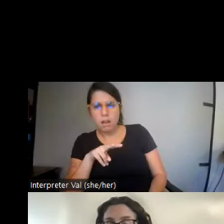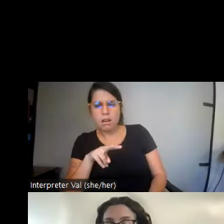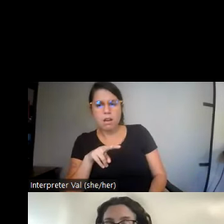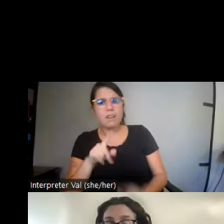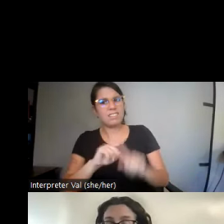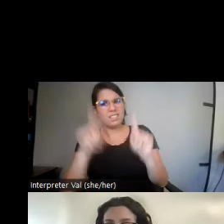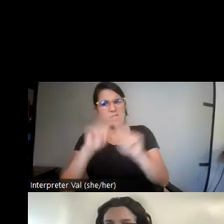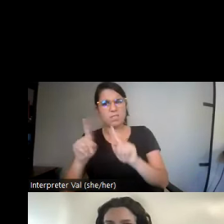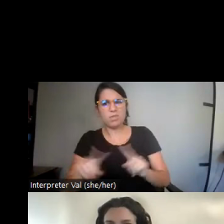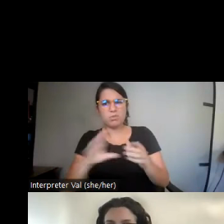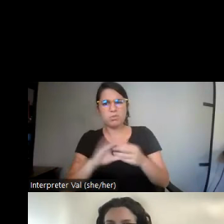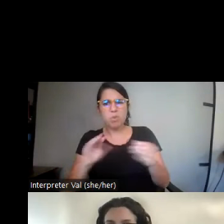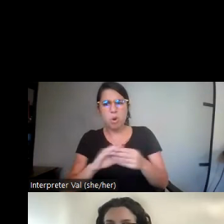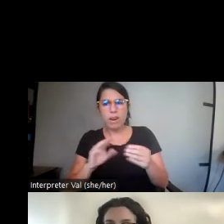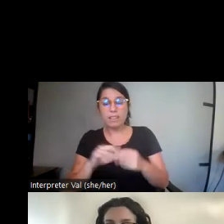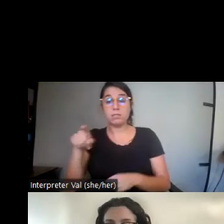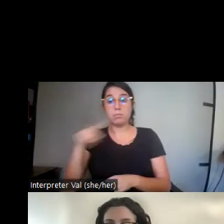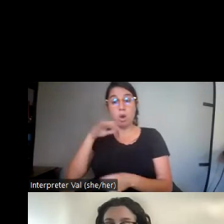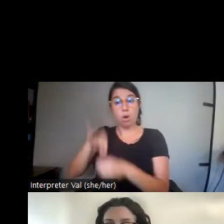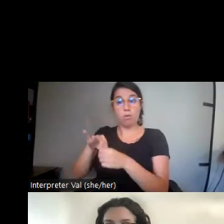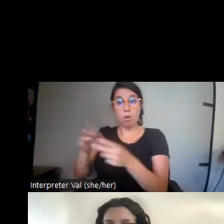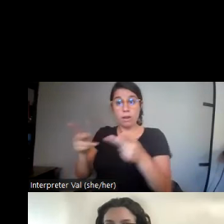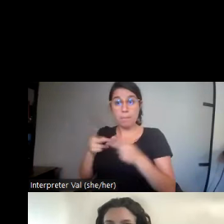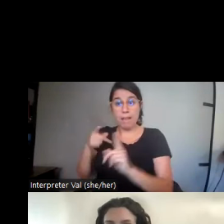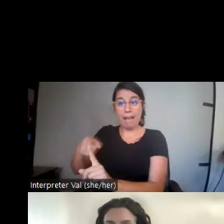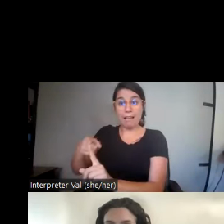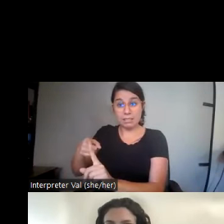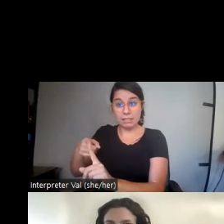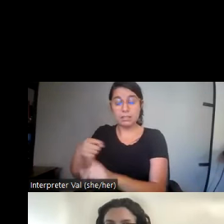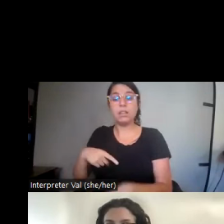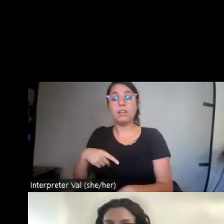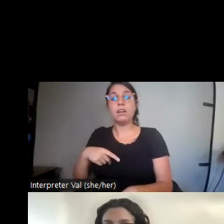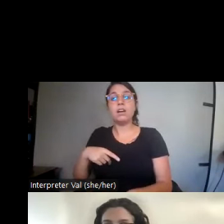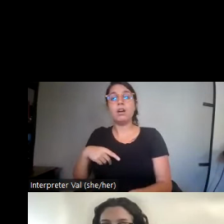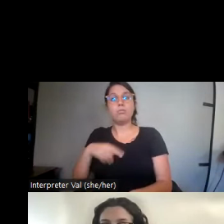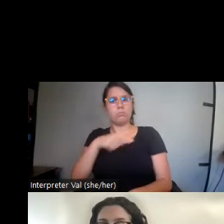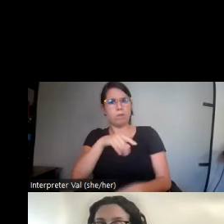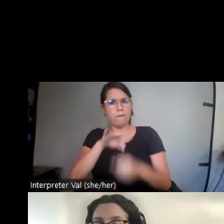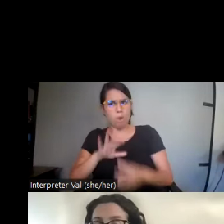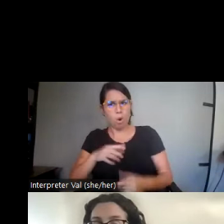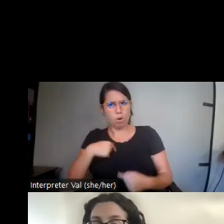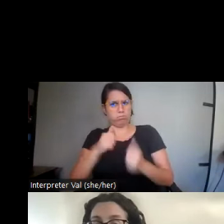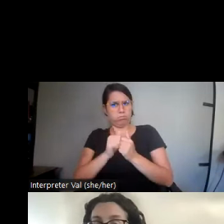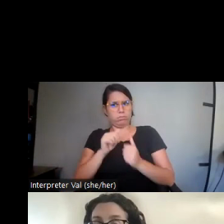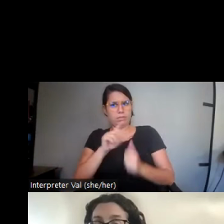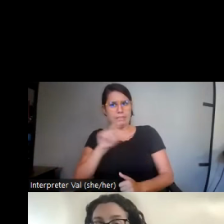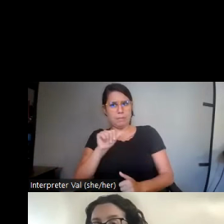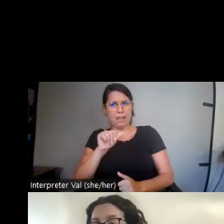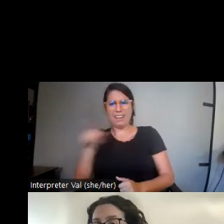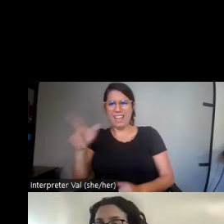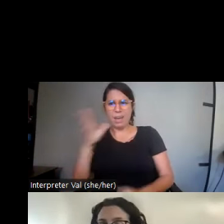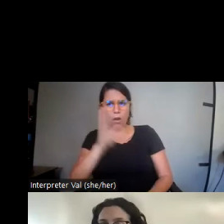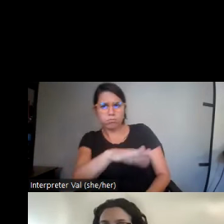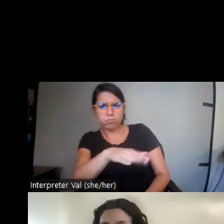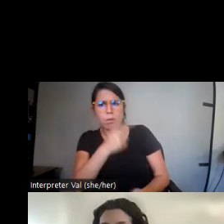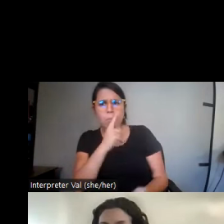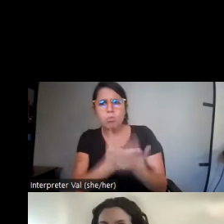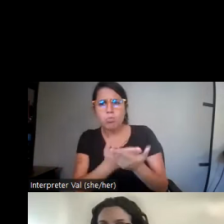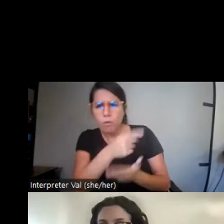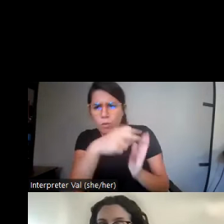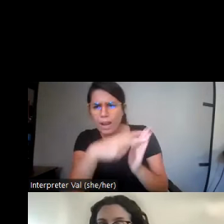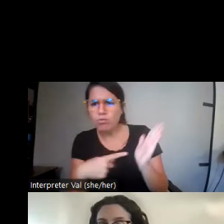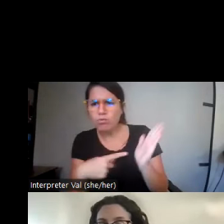people at polling places, voters with disabilities being asked to prove that they could